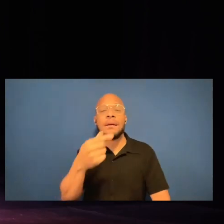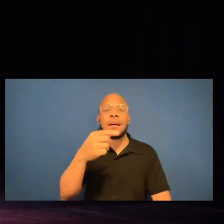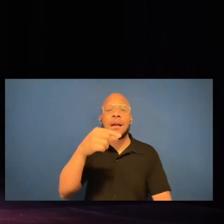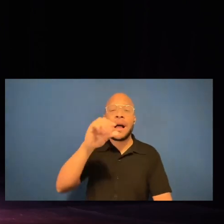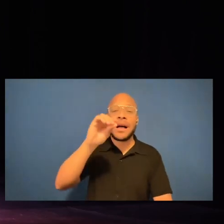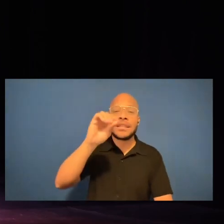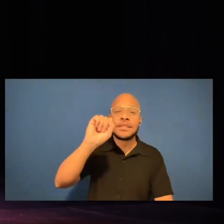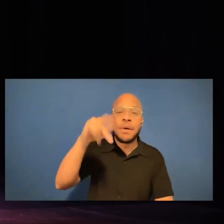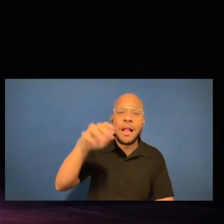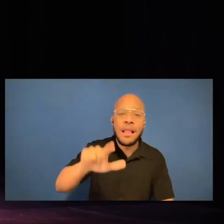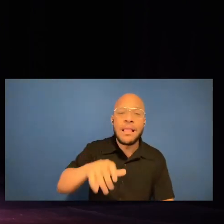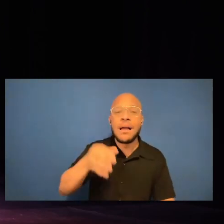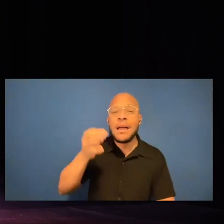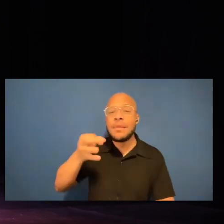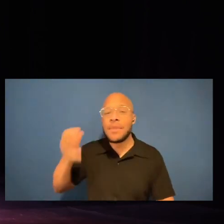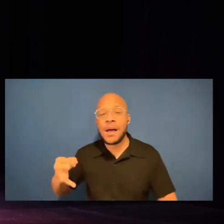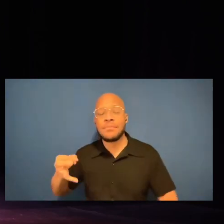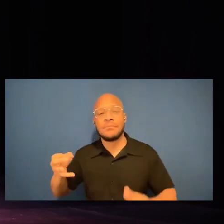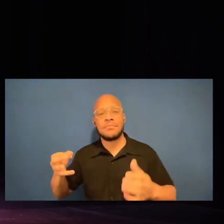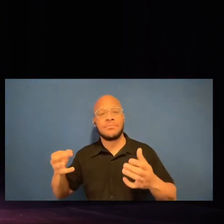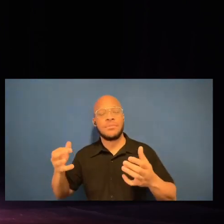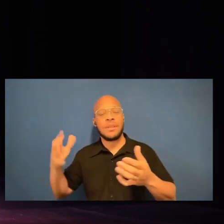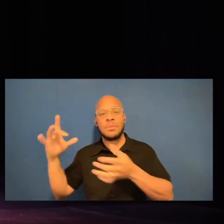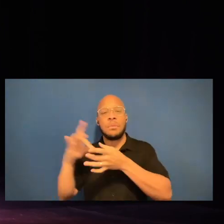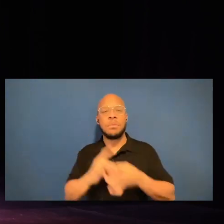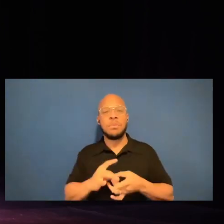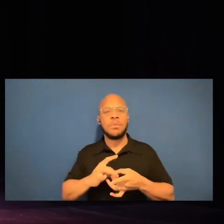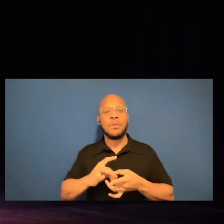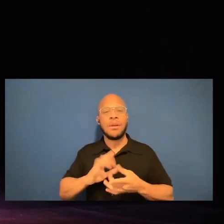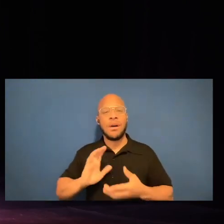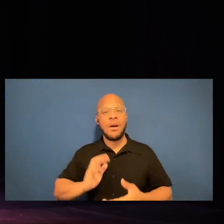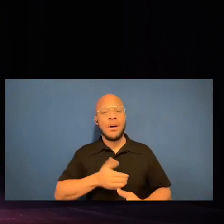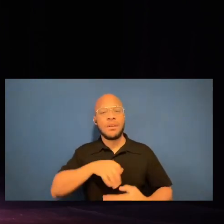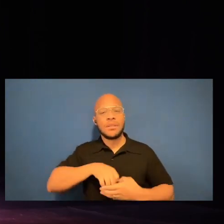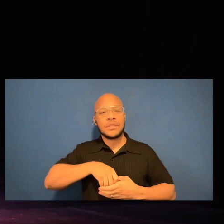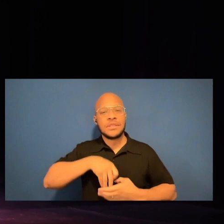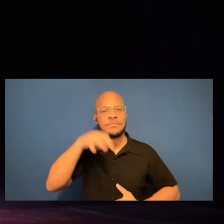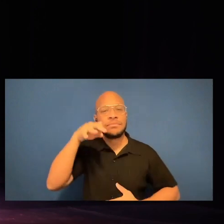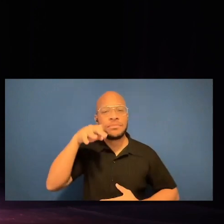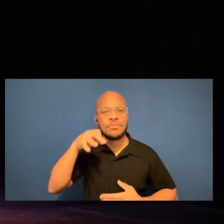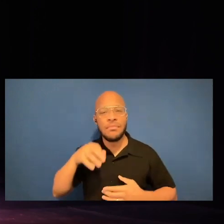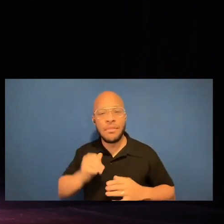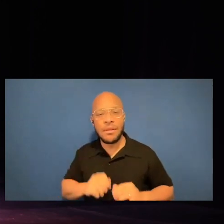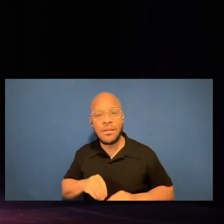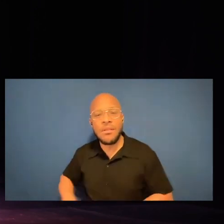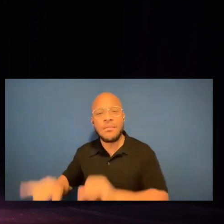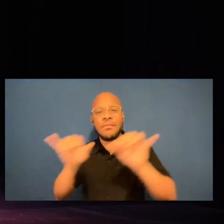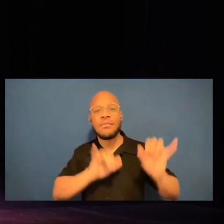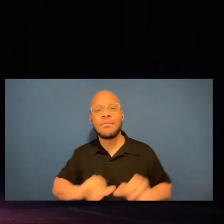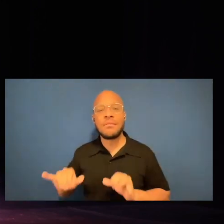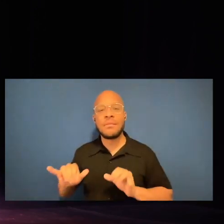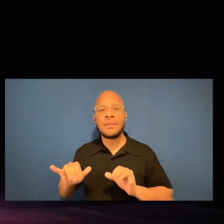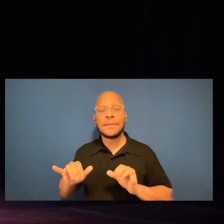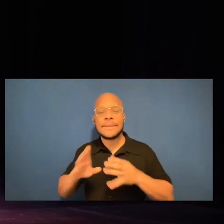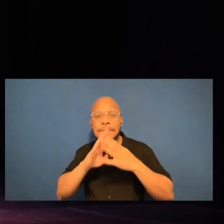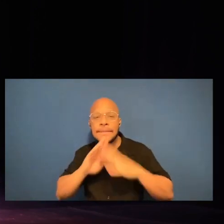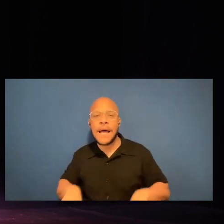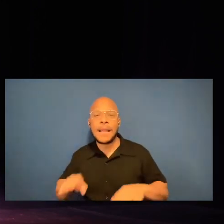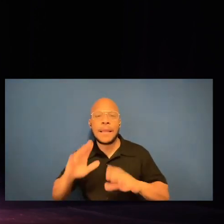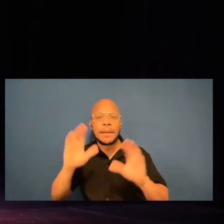The silent exploration of death so you could better understand life of it all. So it is a gift to be in this room